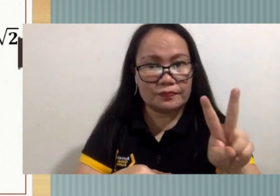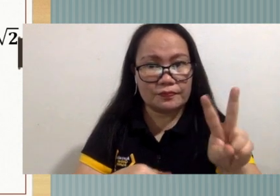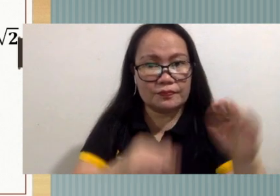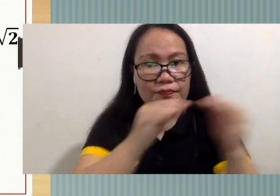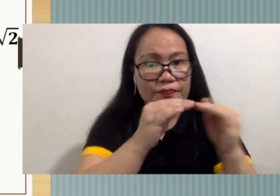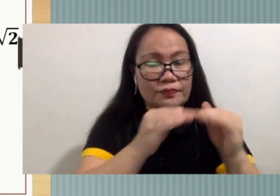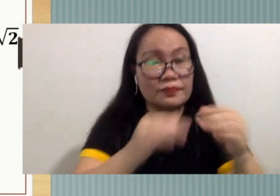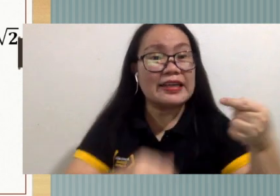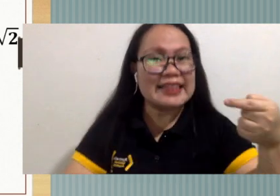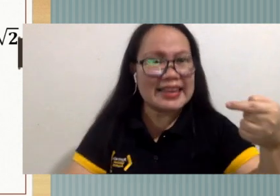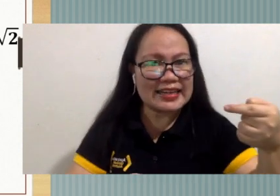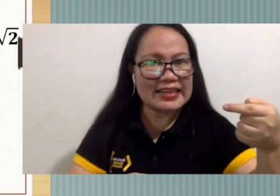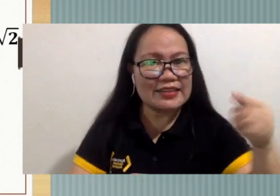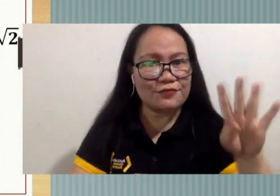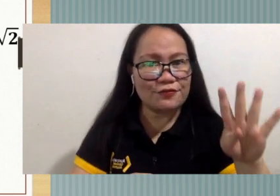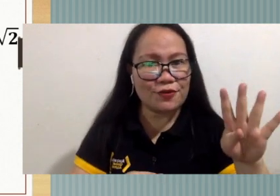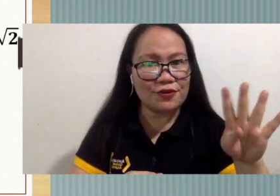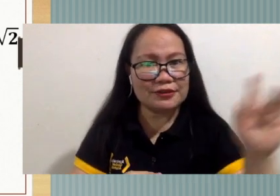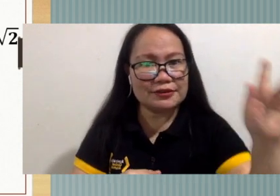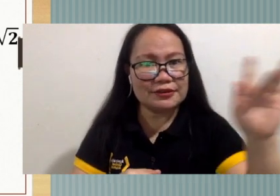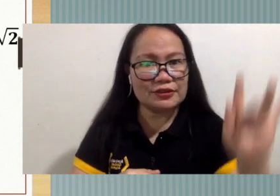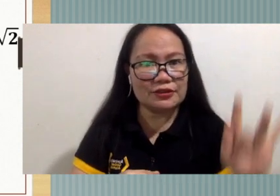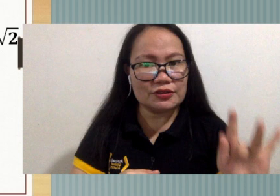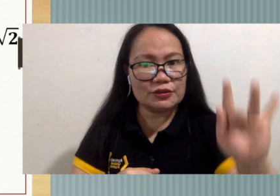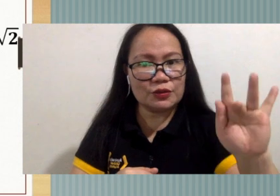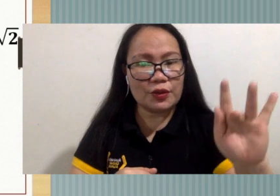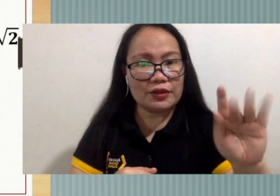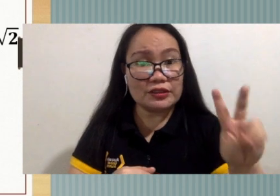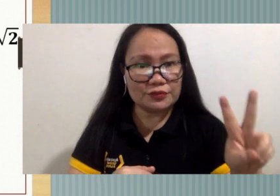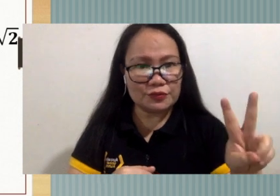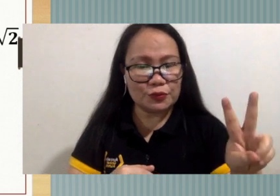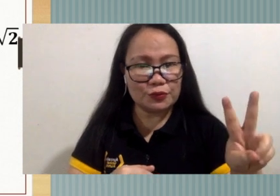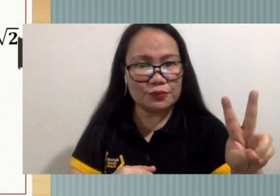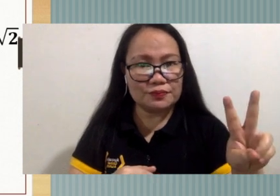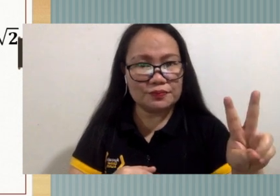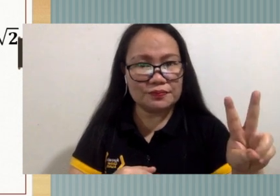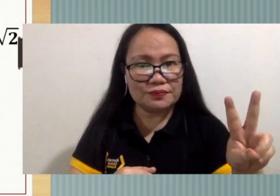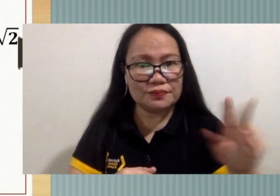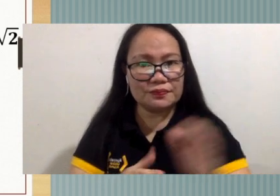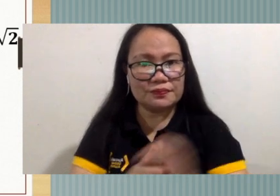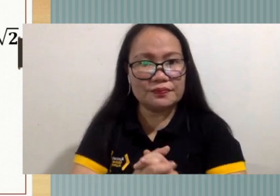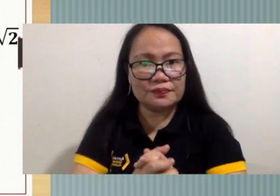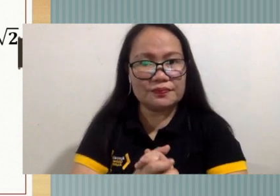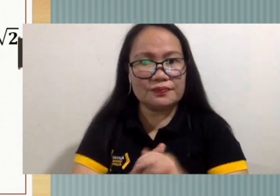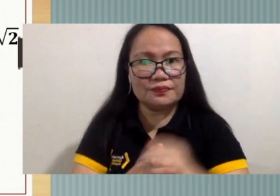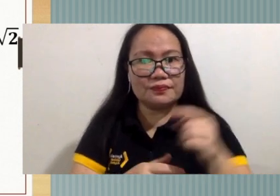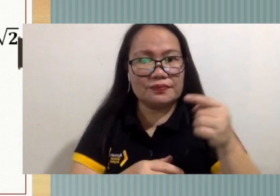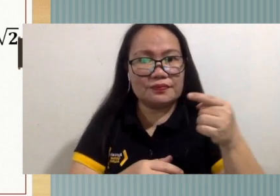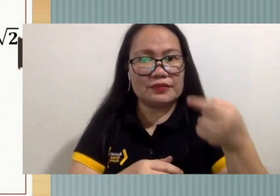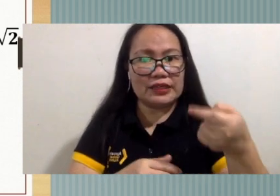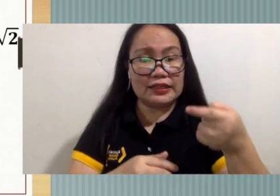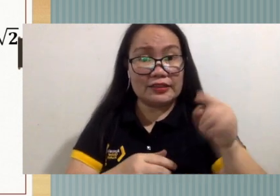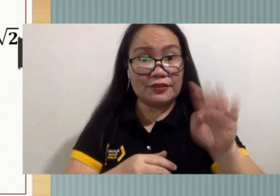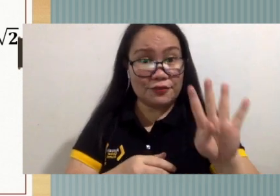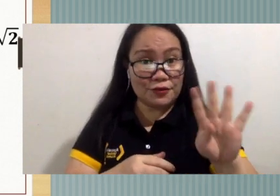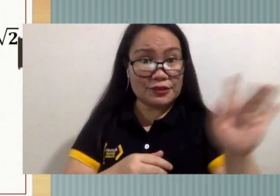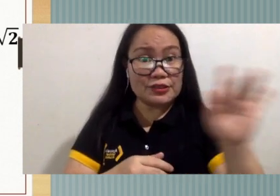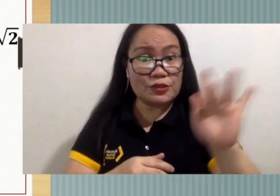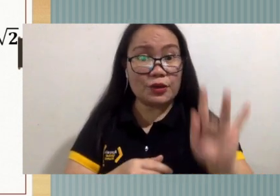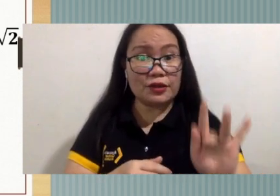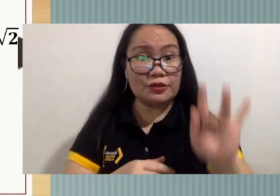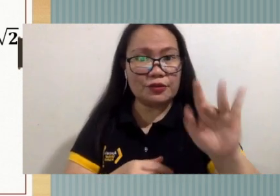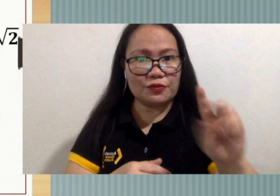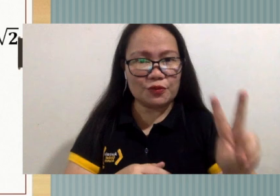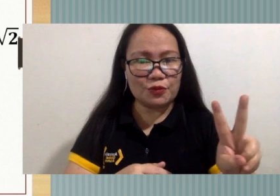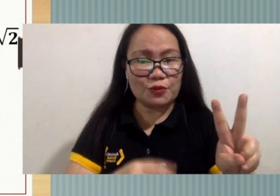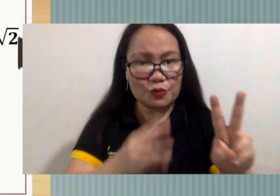2 is equal to negative. Kanina, positive. Laging ganon, positive and negative. Negative 4 square